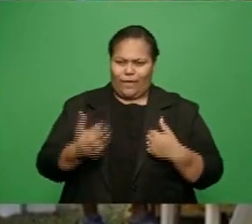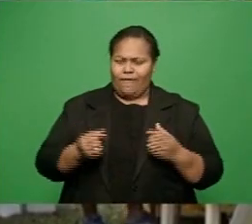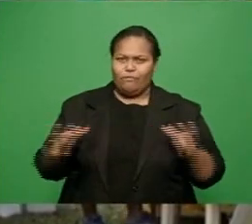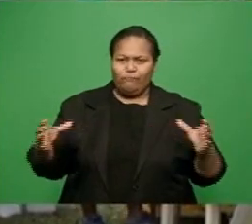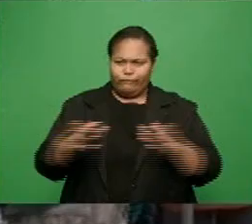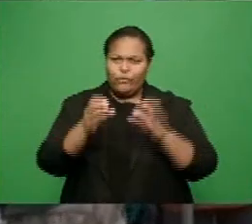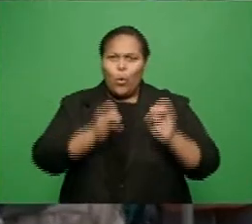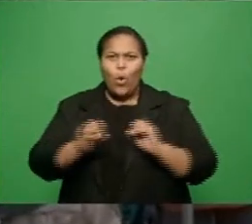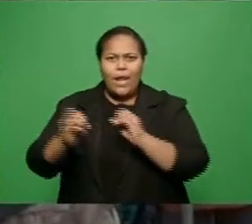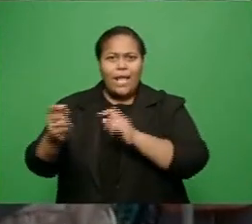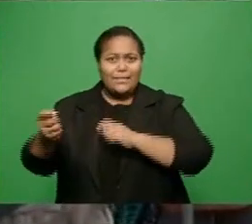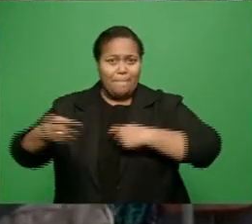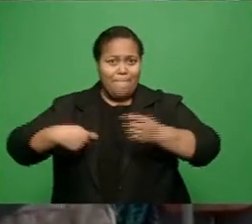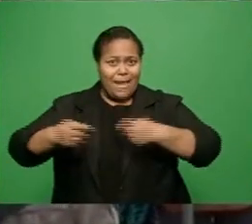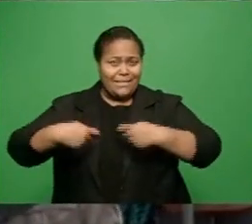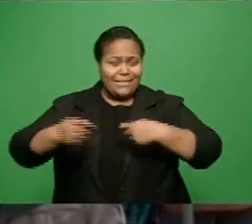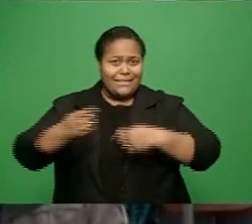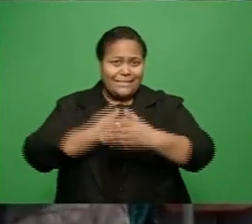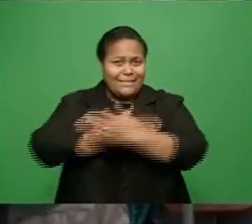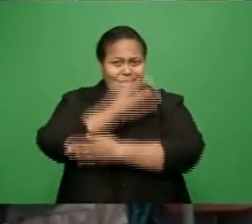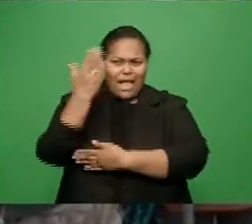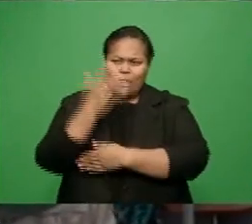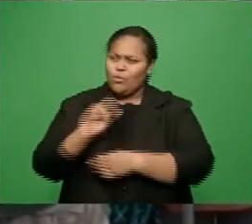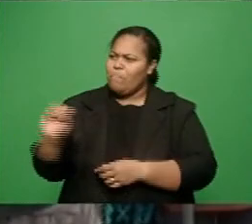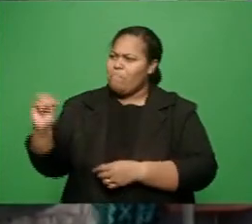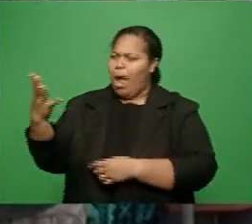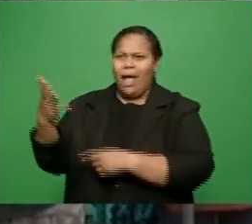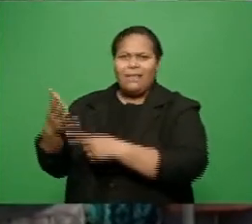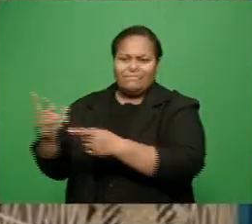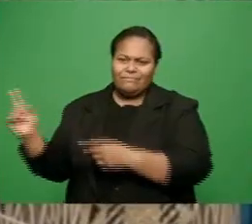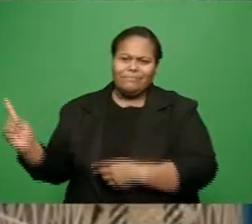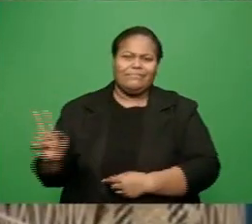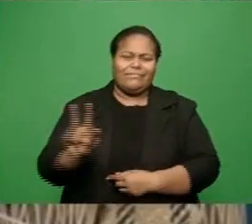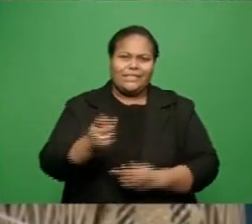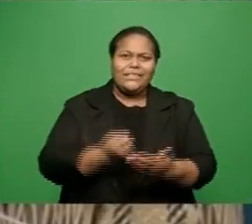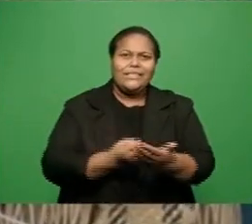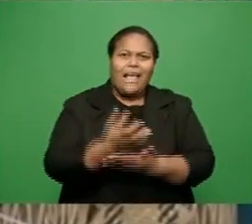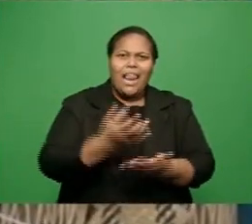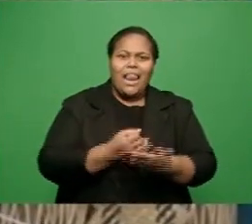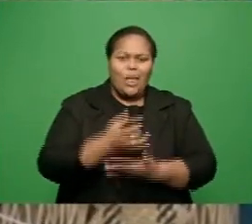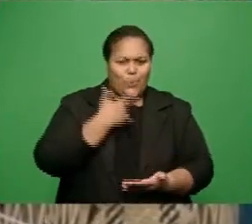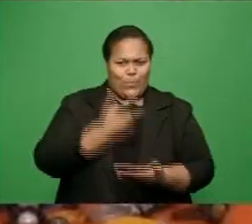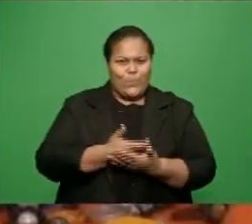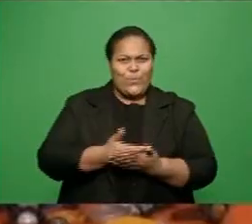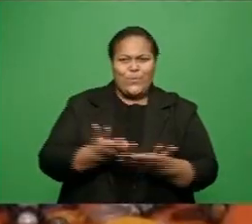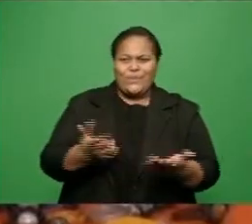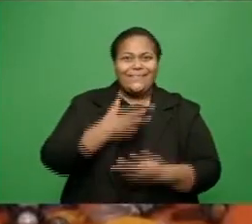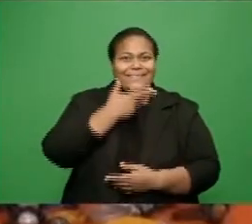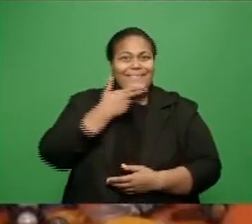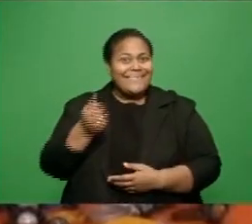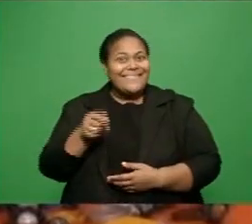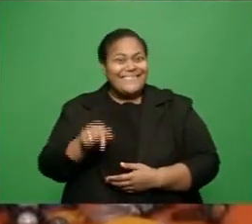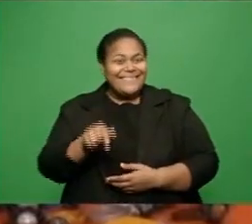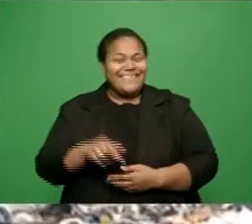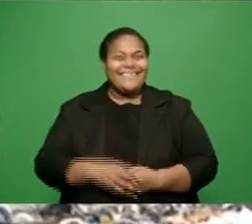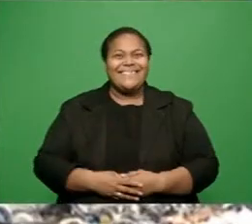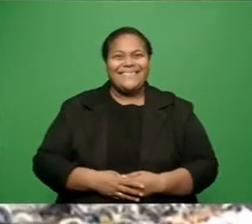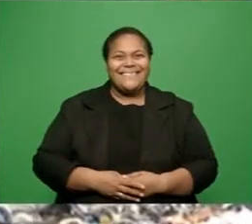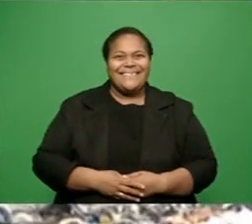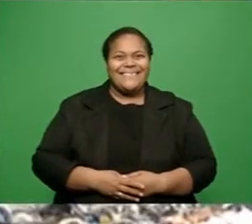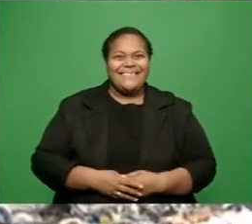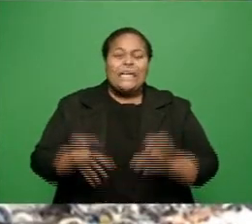together, and it's allowed a lot of unique vendors to come out, sell their craft, their accessories, and apart from that, we